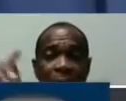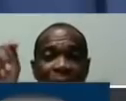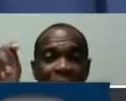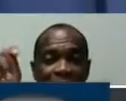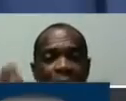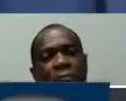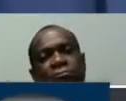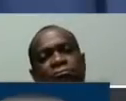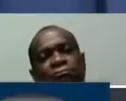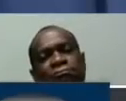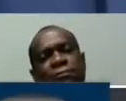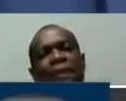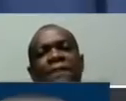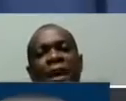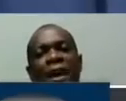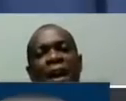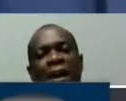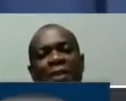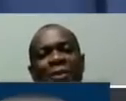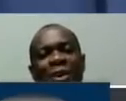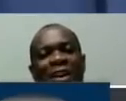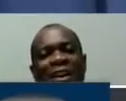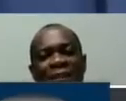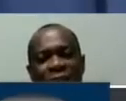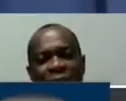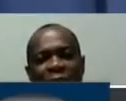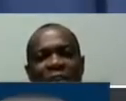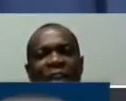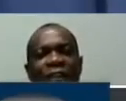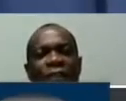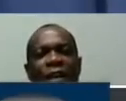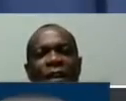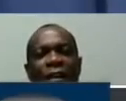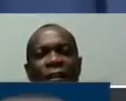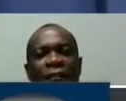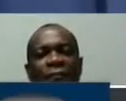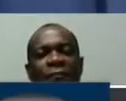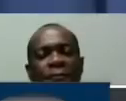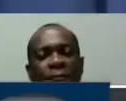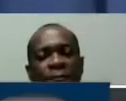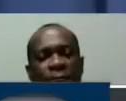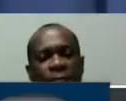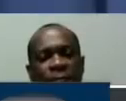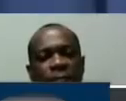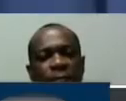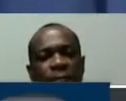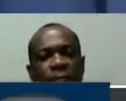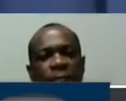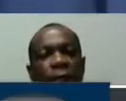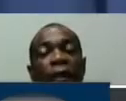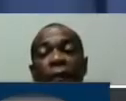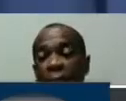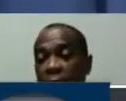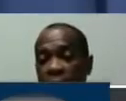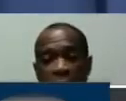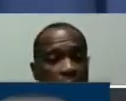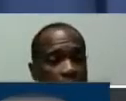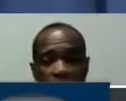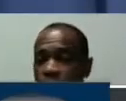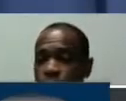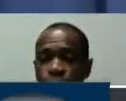counterpart in Tobago and to the people of Tobago my fullest cooperation as we fight this